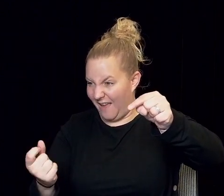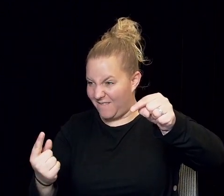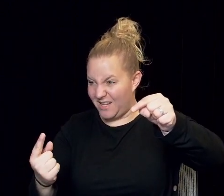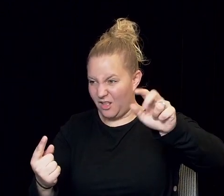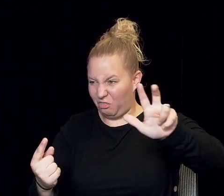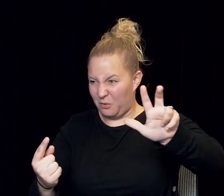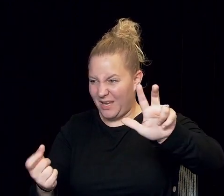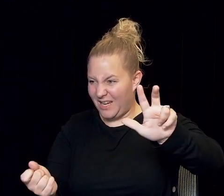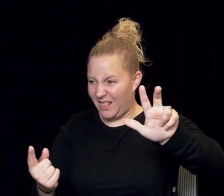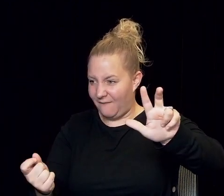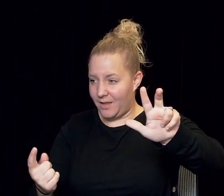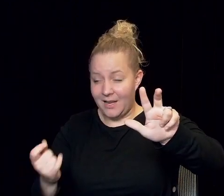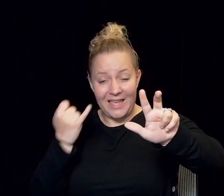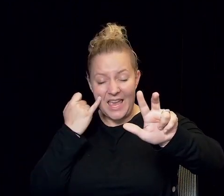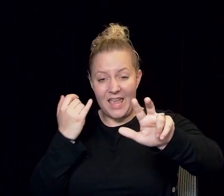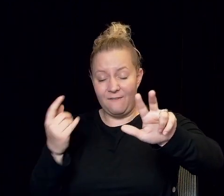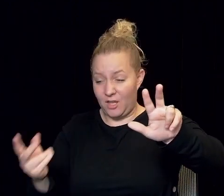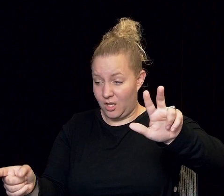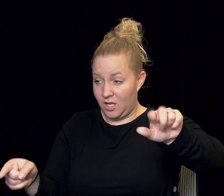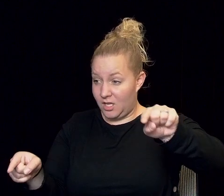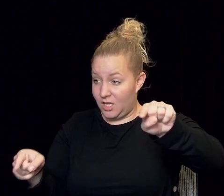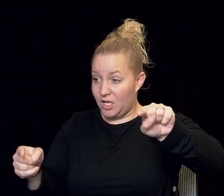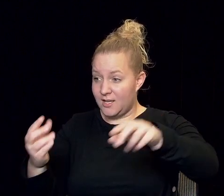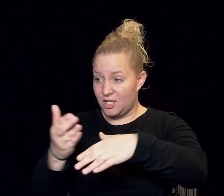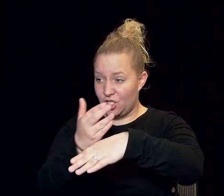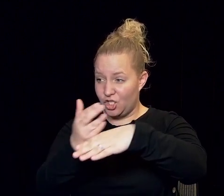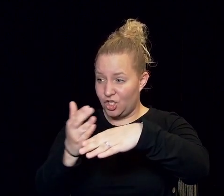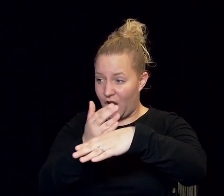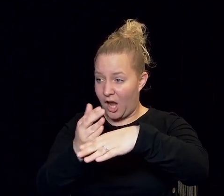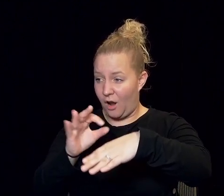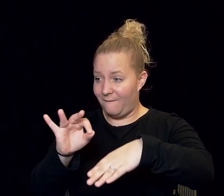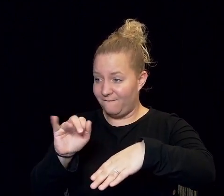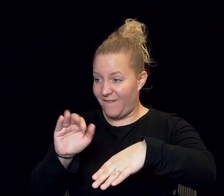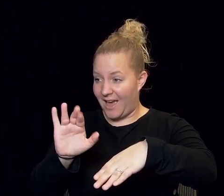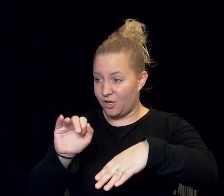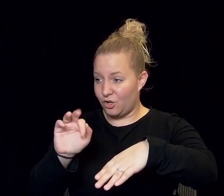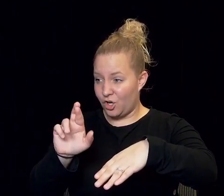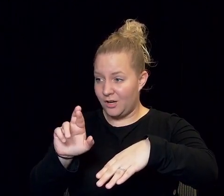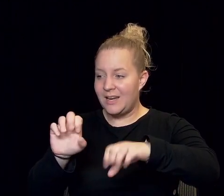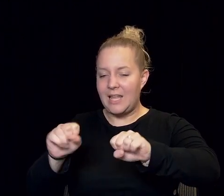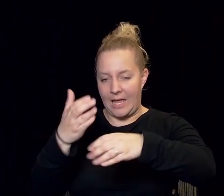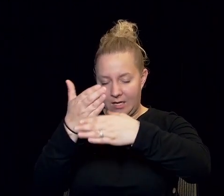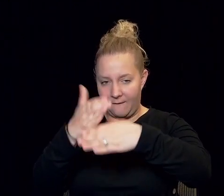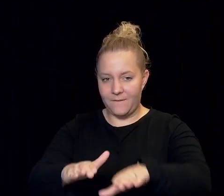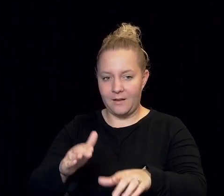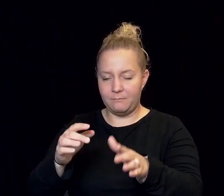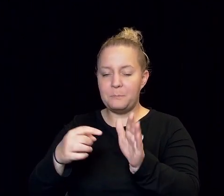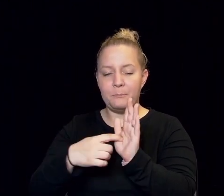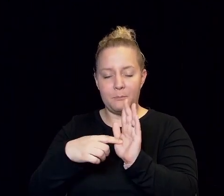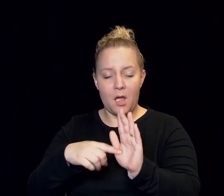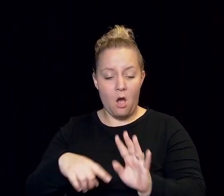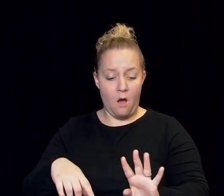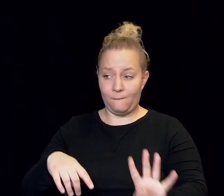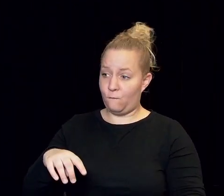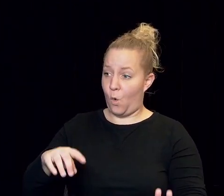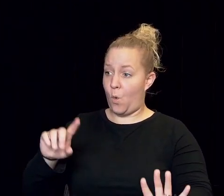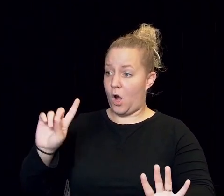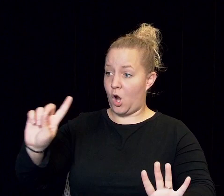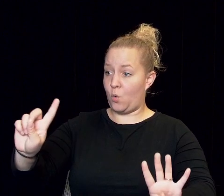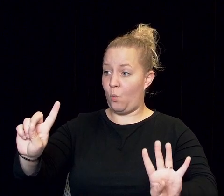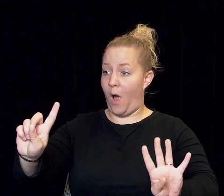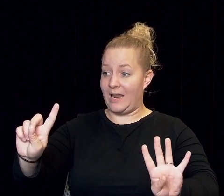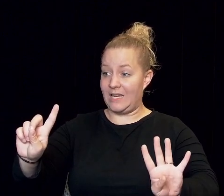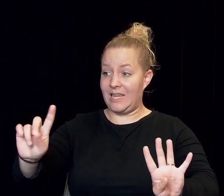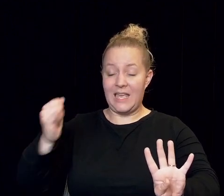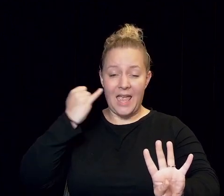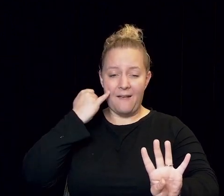those two numbers share a factor, you can divide by that factor. Same thing right here. If this 4 and this 1, if they share a